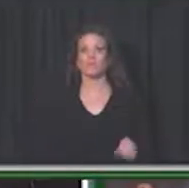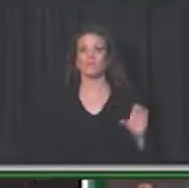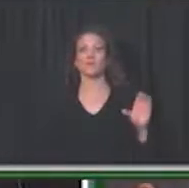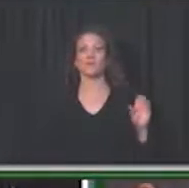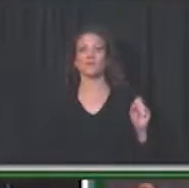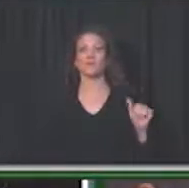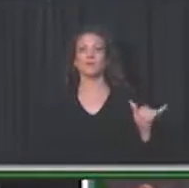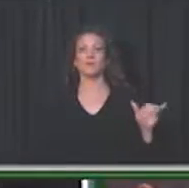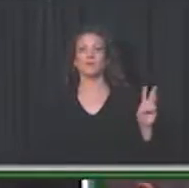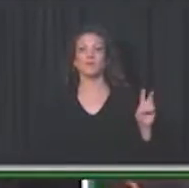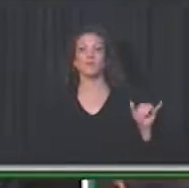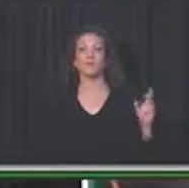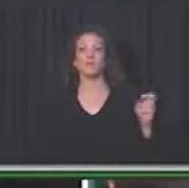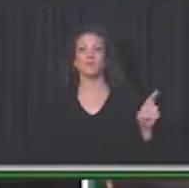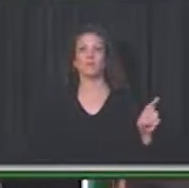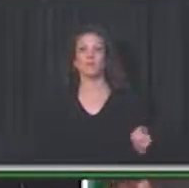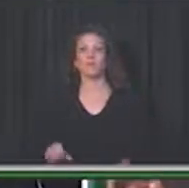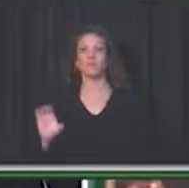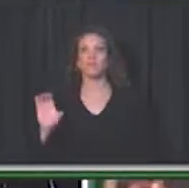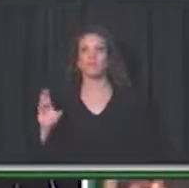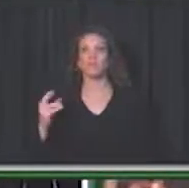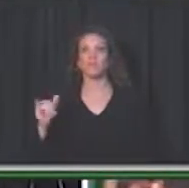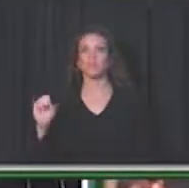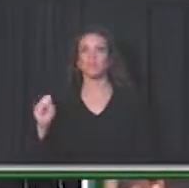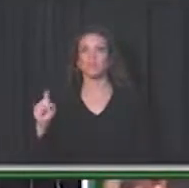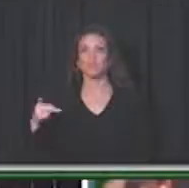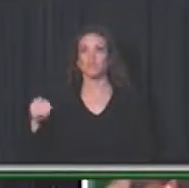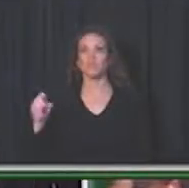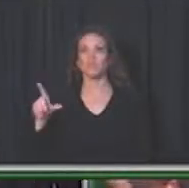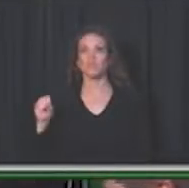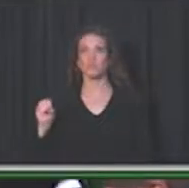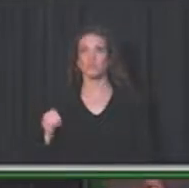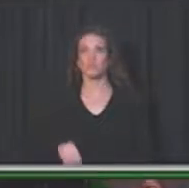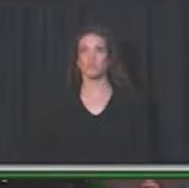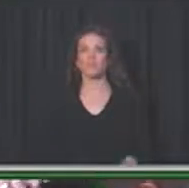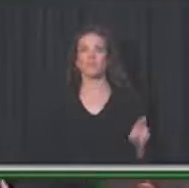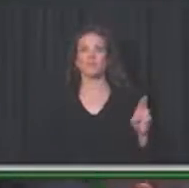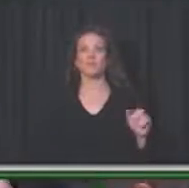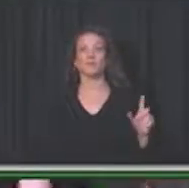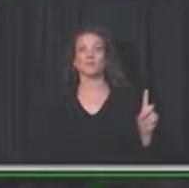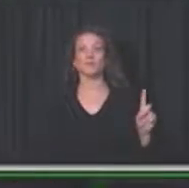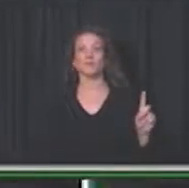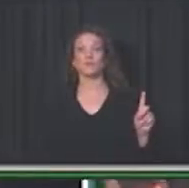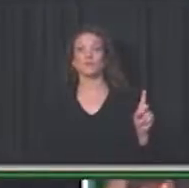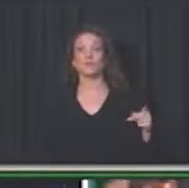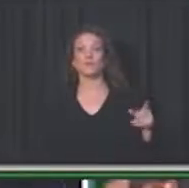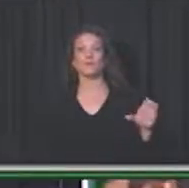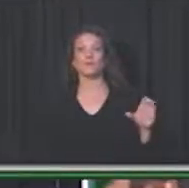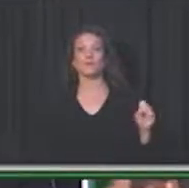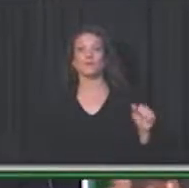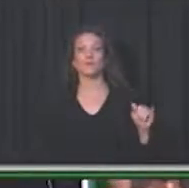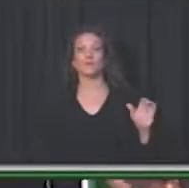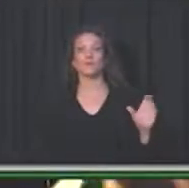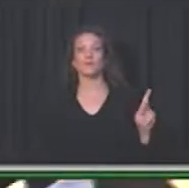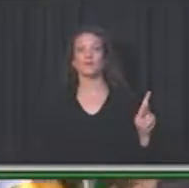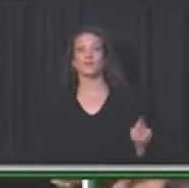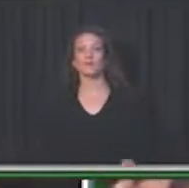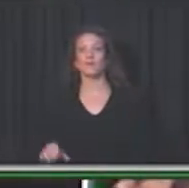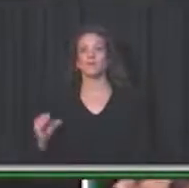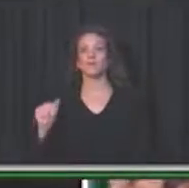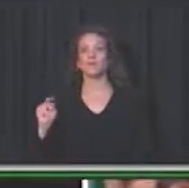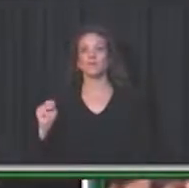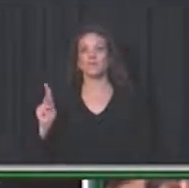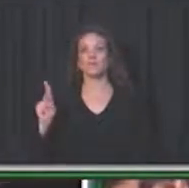Chris Polo Della Peña. Richard Casas. Andrew Landis.